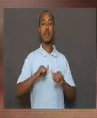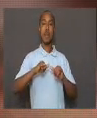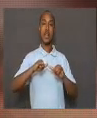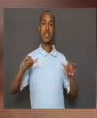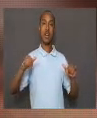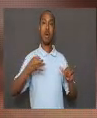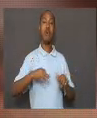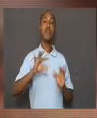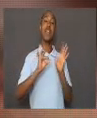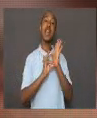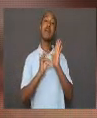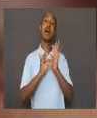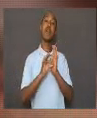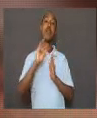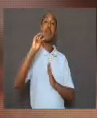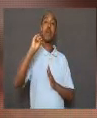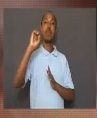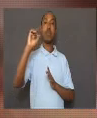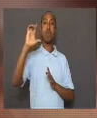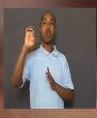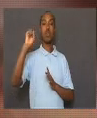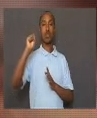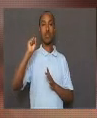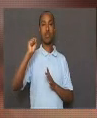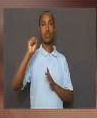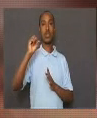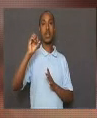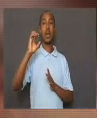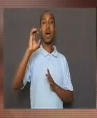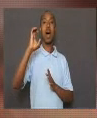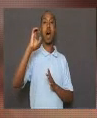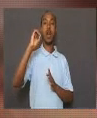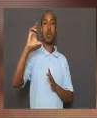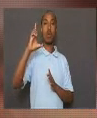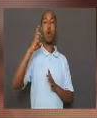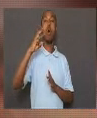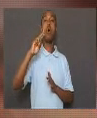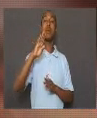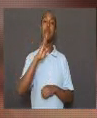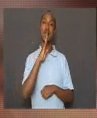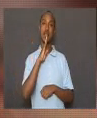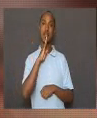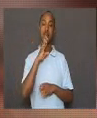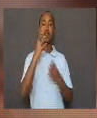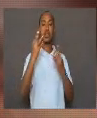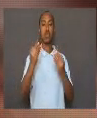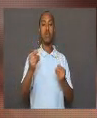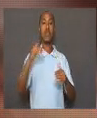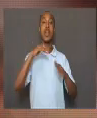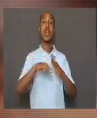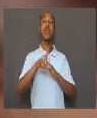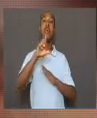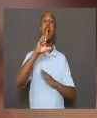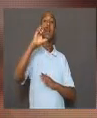measure of the number of moles of the alkali or base dissolved in